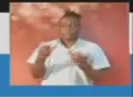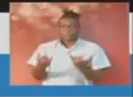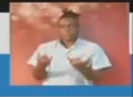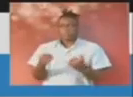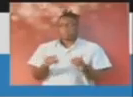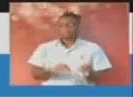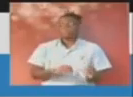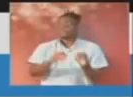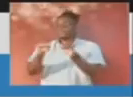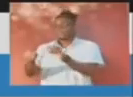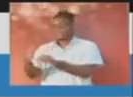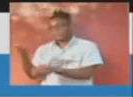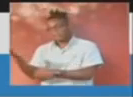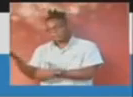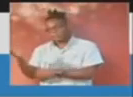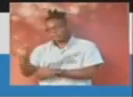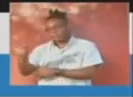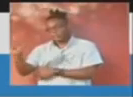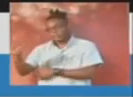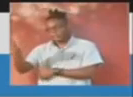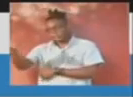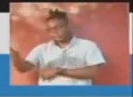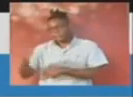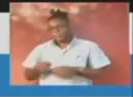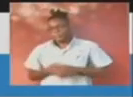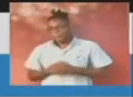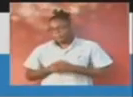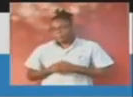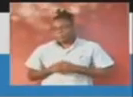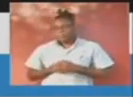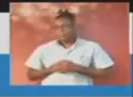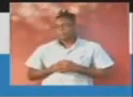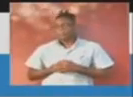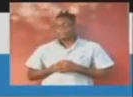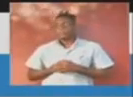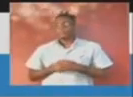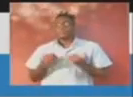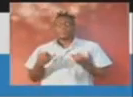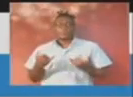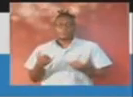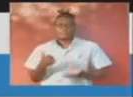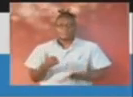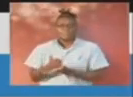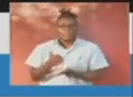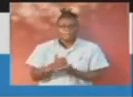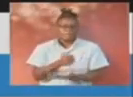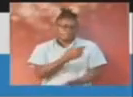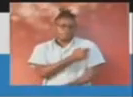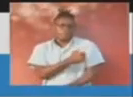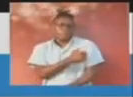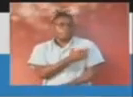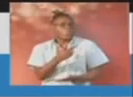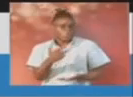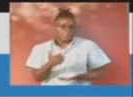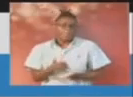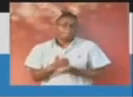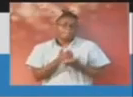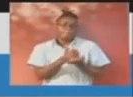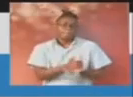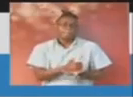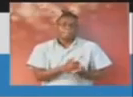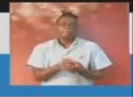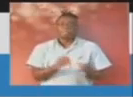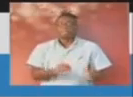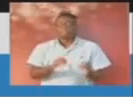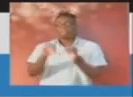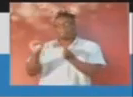facility, it's aiding the hospitals to free up the acute care beds in all of our COVID-19